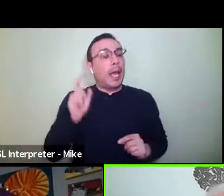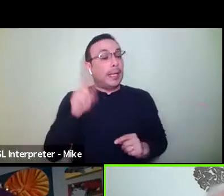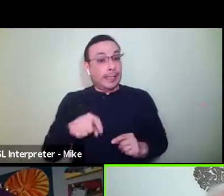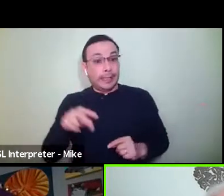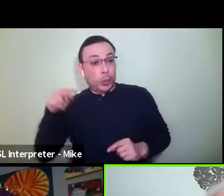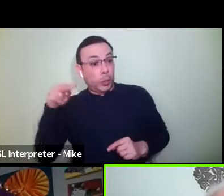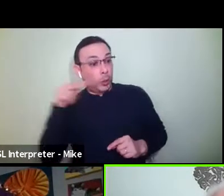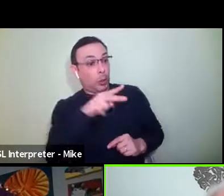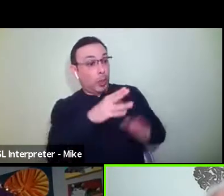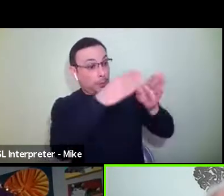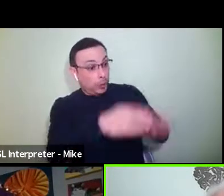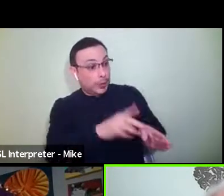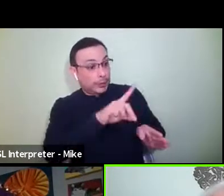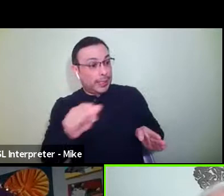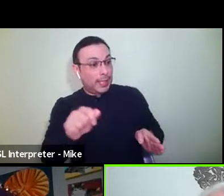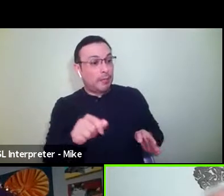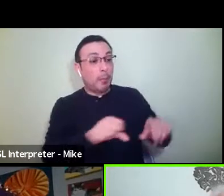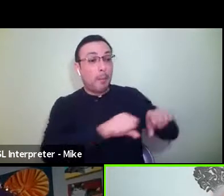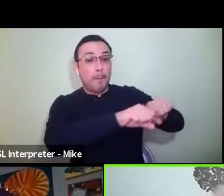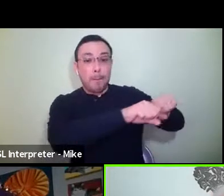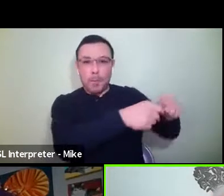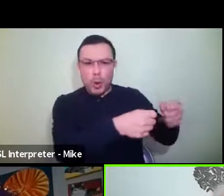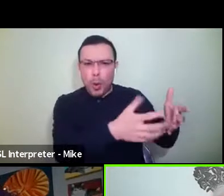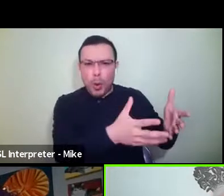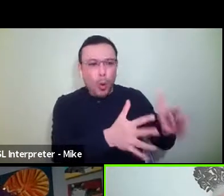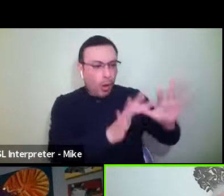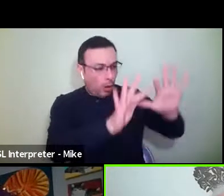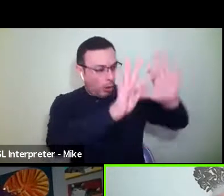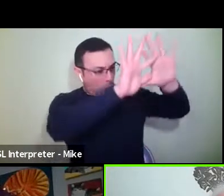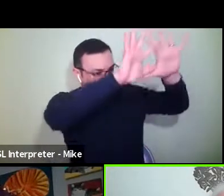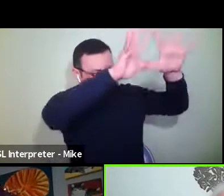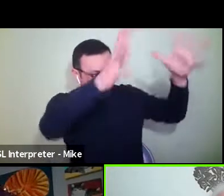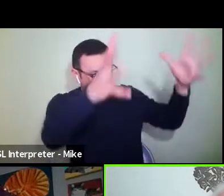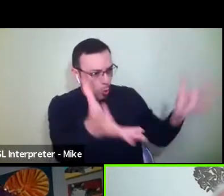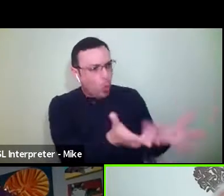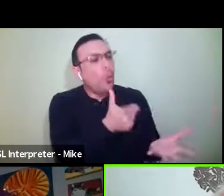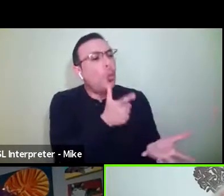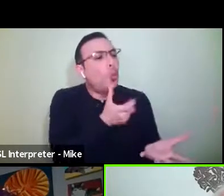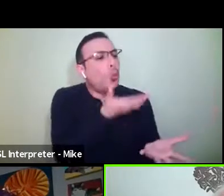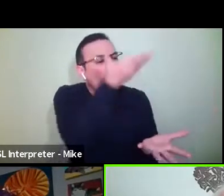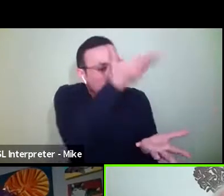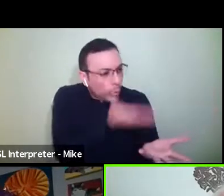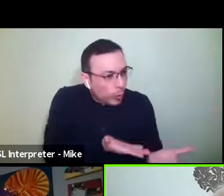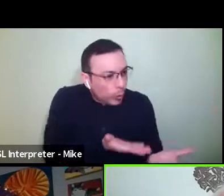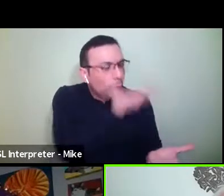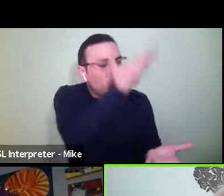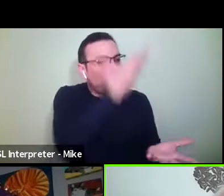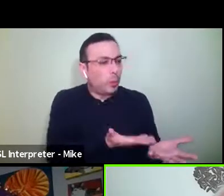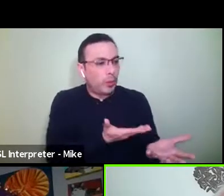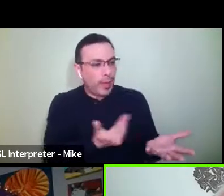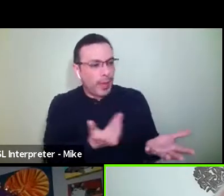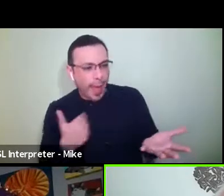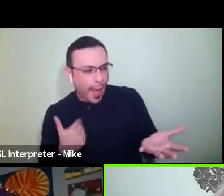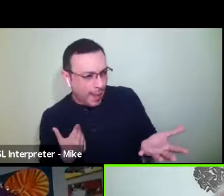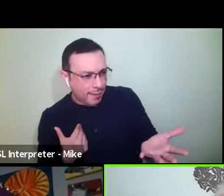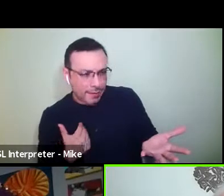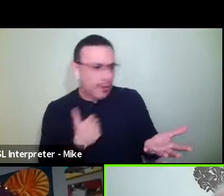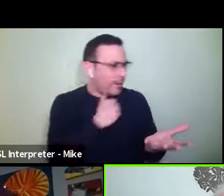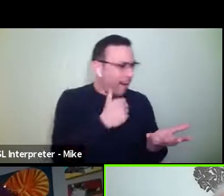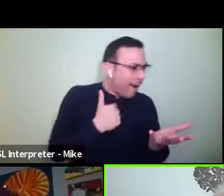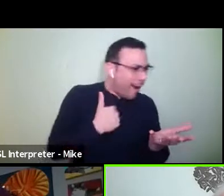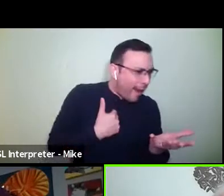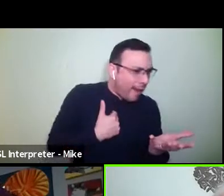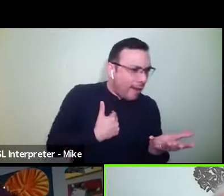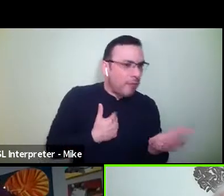really difficult metaphor of broken and fixed. And people, and this seems very important in what all three of you said,